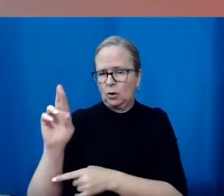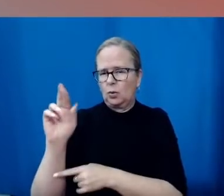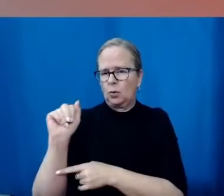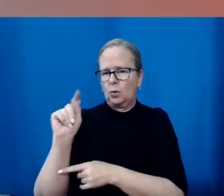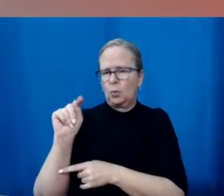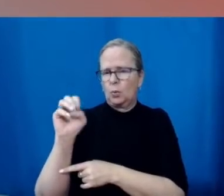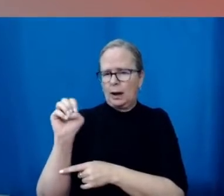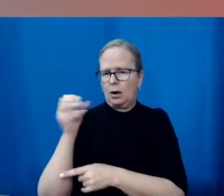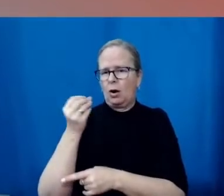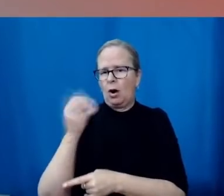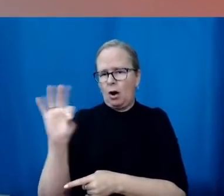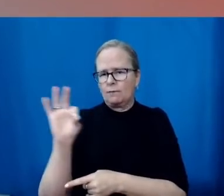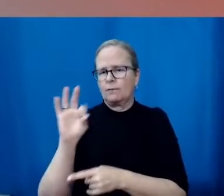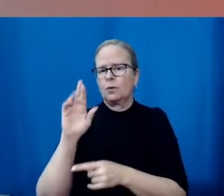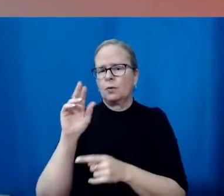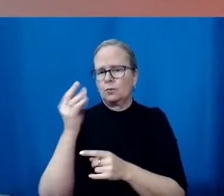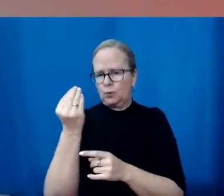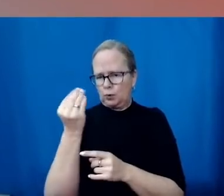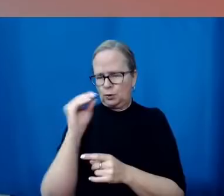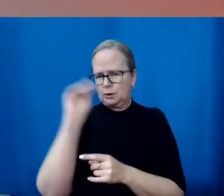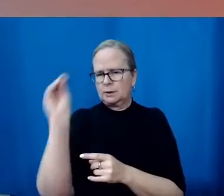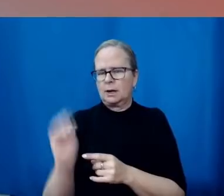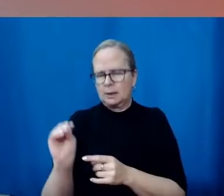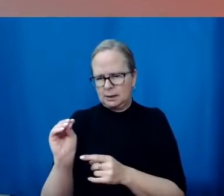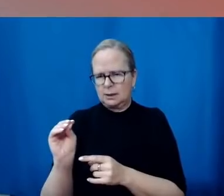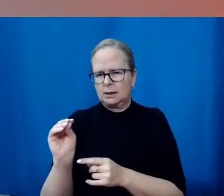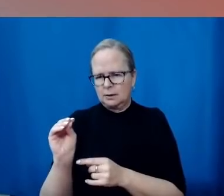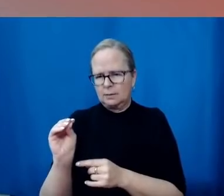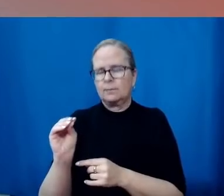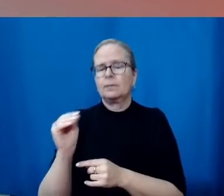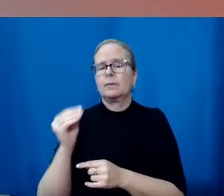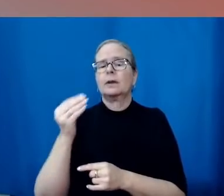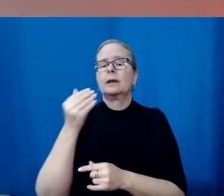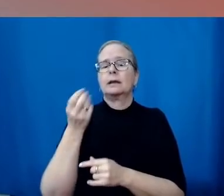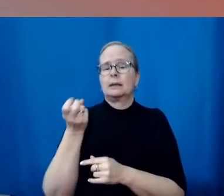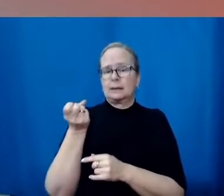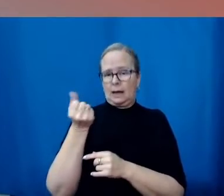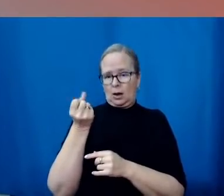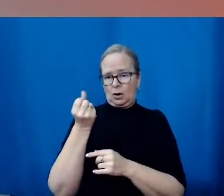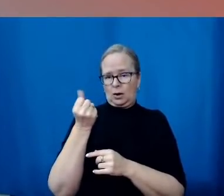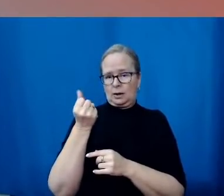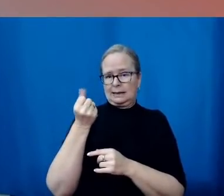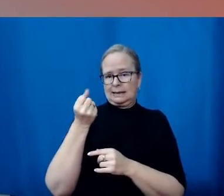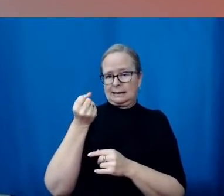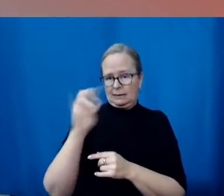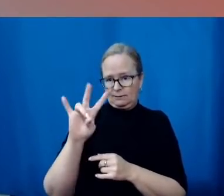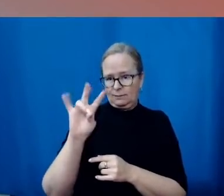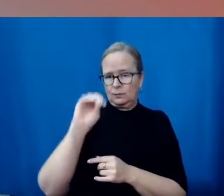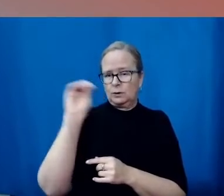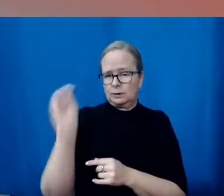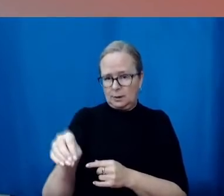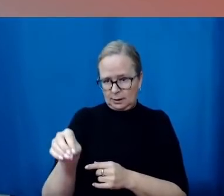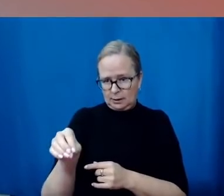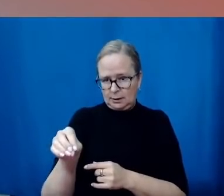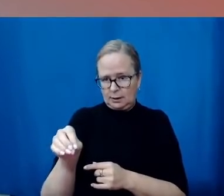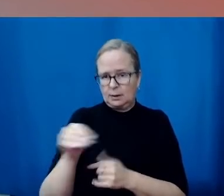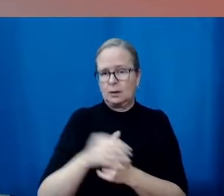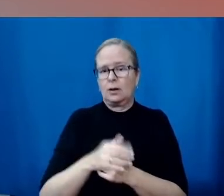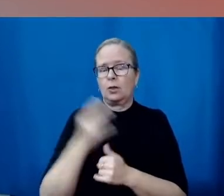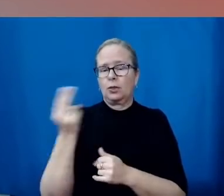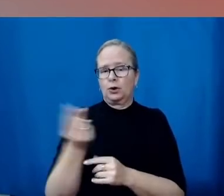14%, and then Saturday was 17%, and then Thursday I think